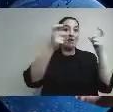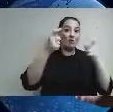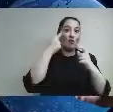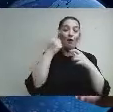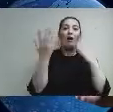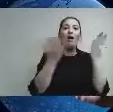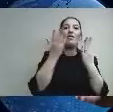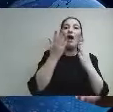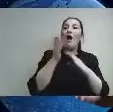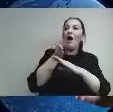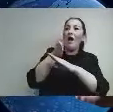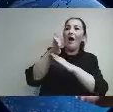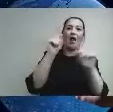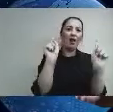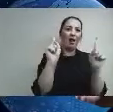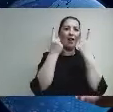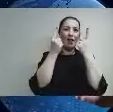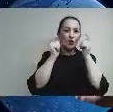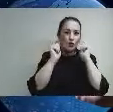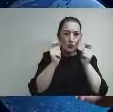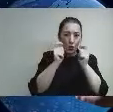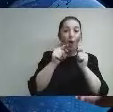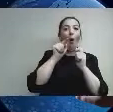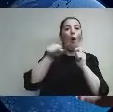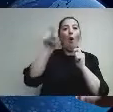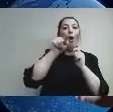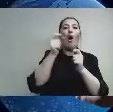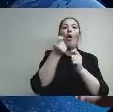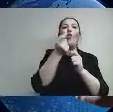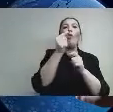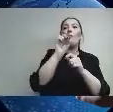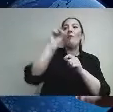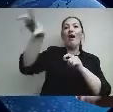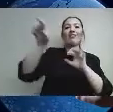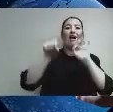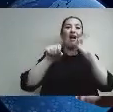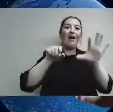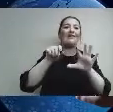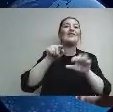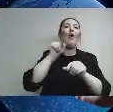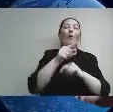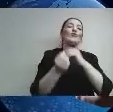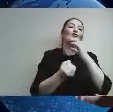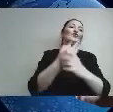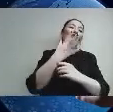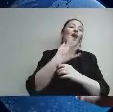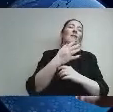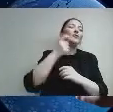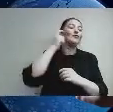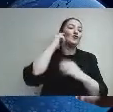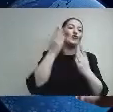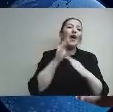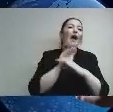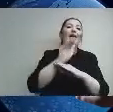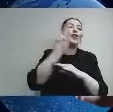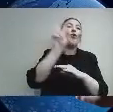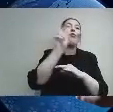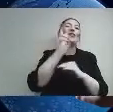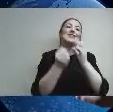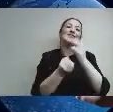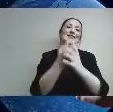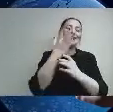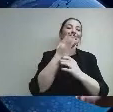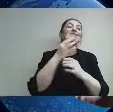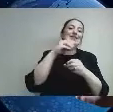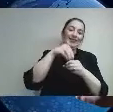and sort of create this forests cover. And then we added more advanced